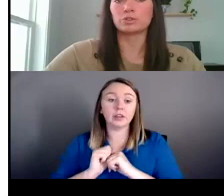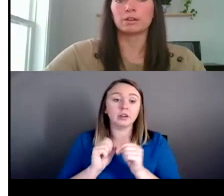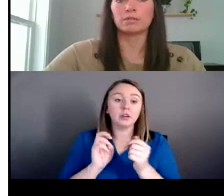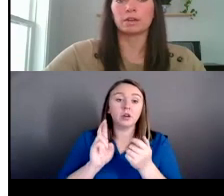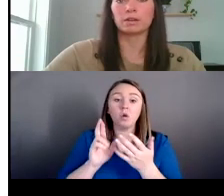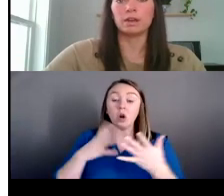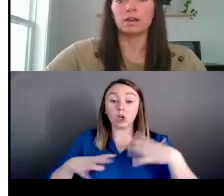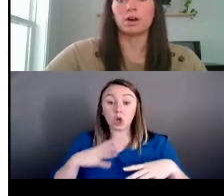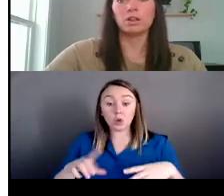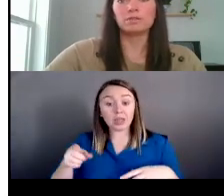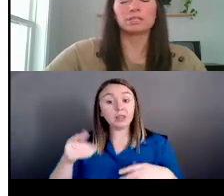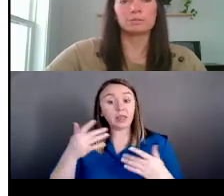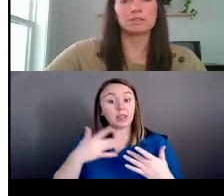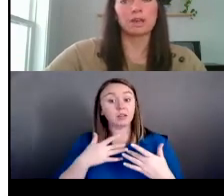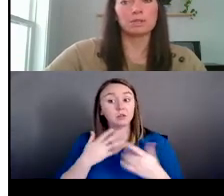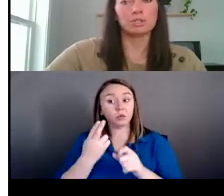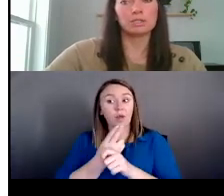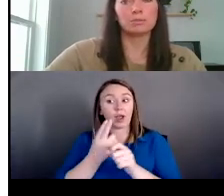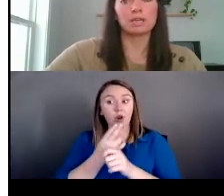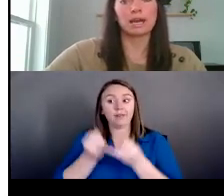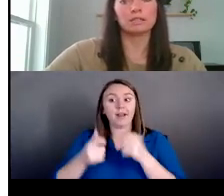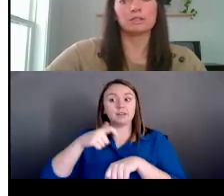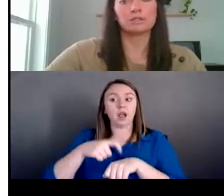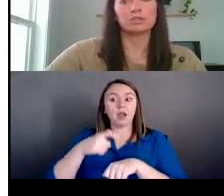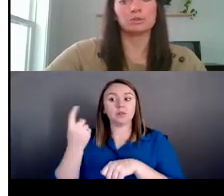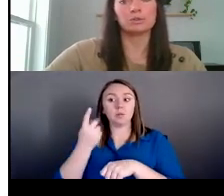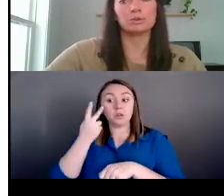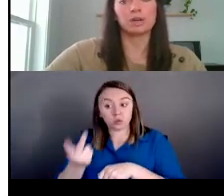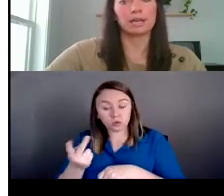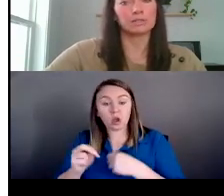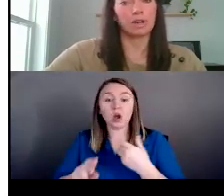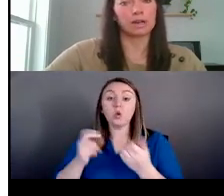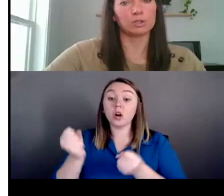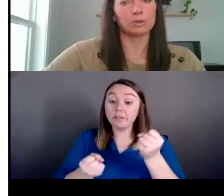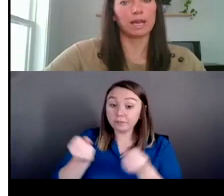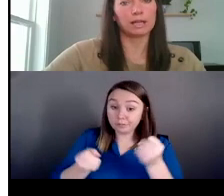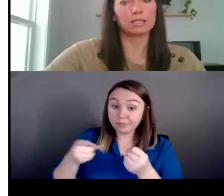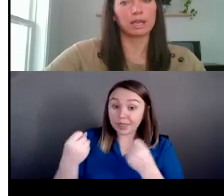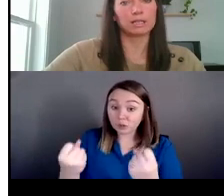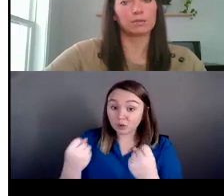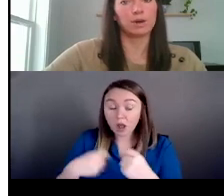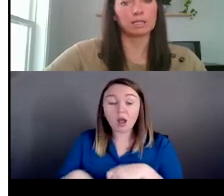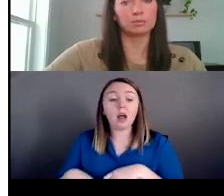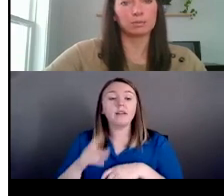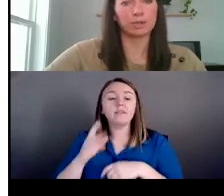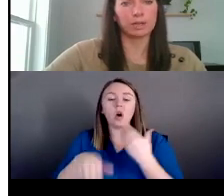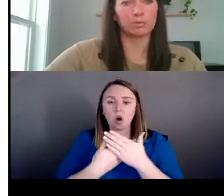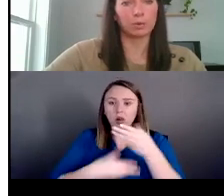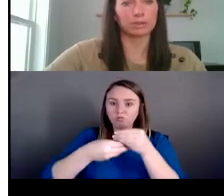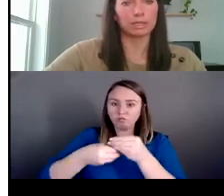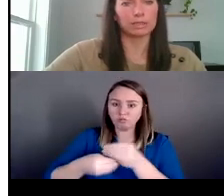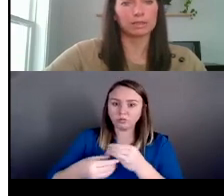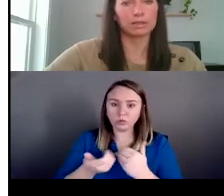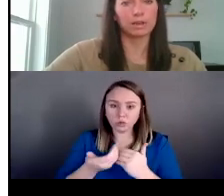to be driving. All of these types of images can be added to a case file to enhance the case and possibly bring in